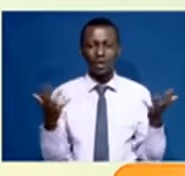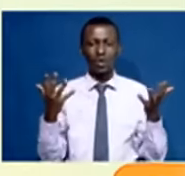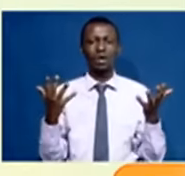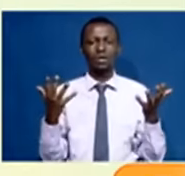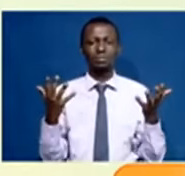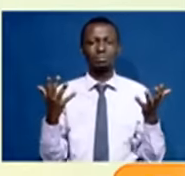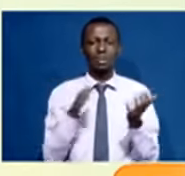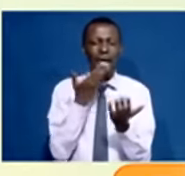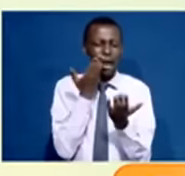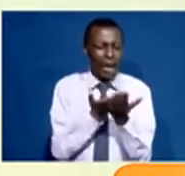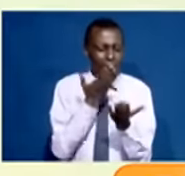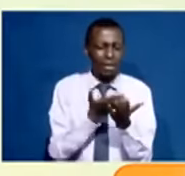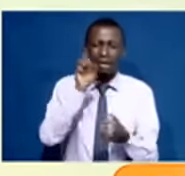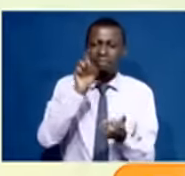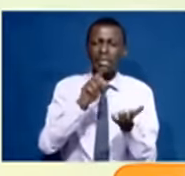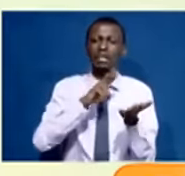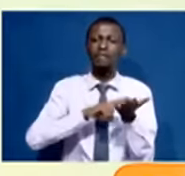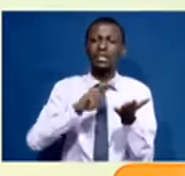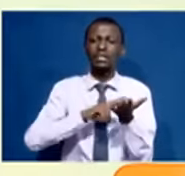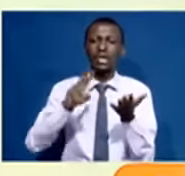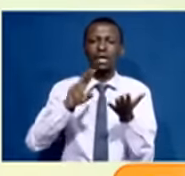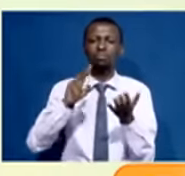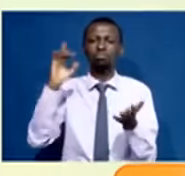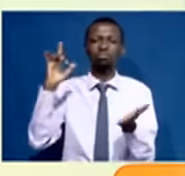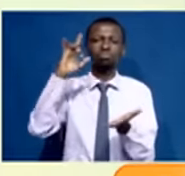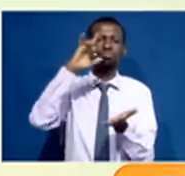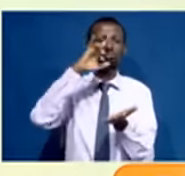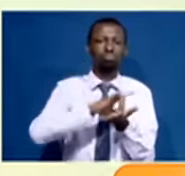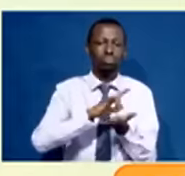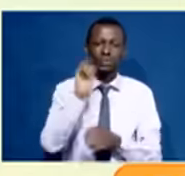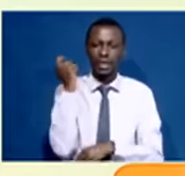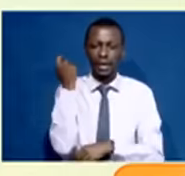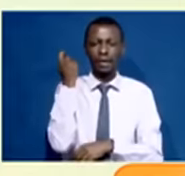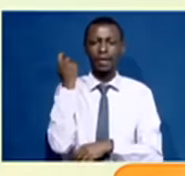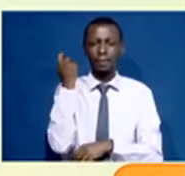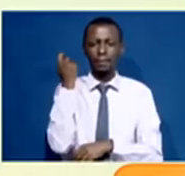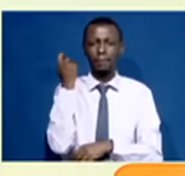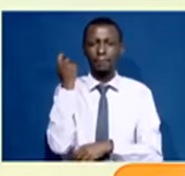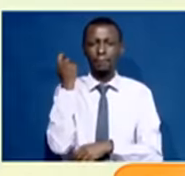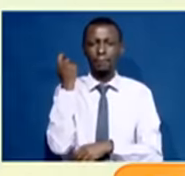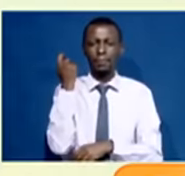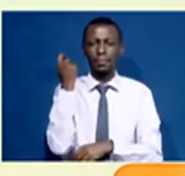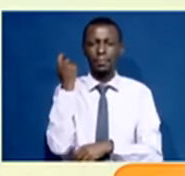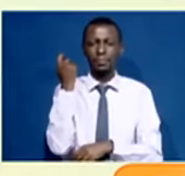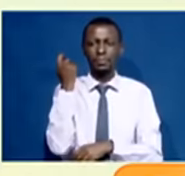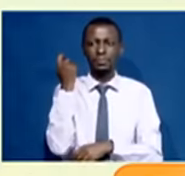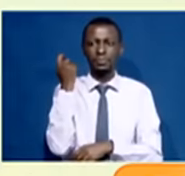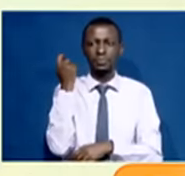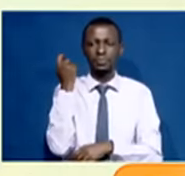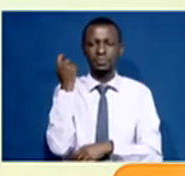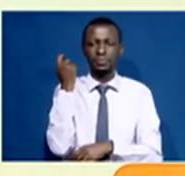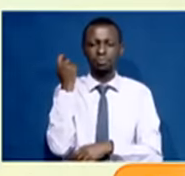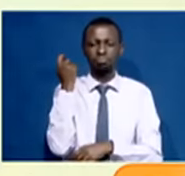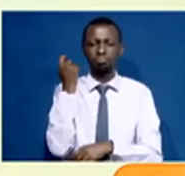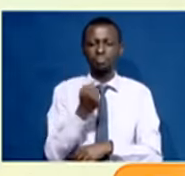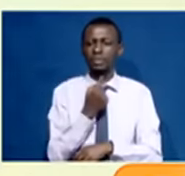of applying for a visa to come to Kenya. To echo the call of the Turkana